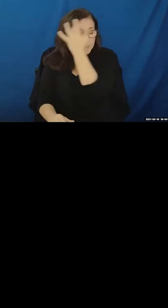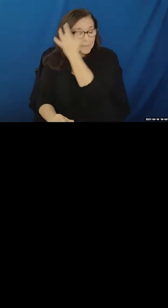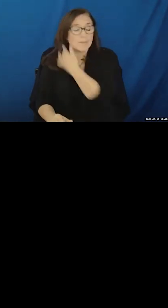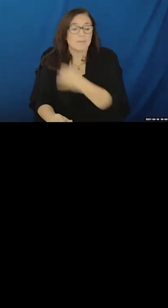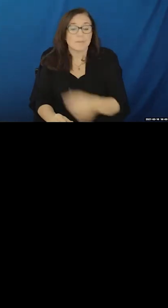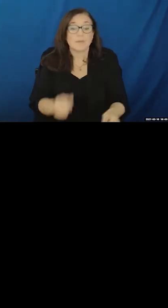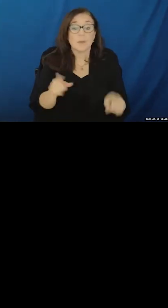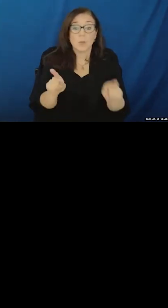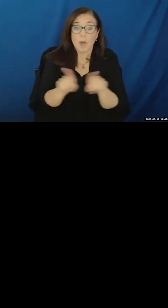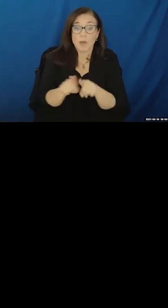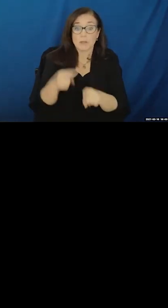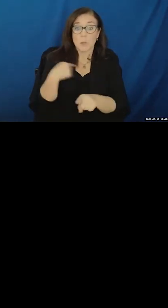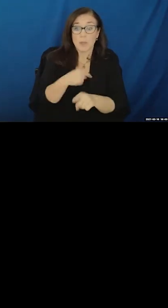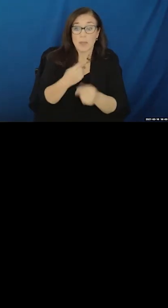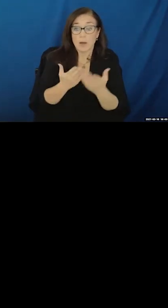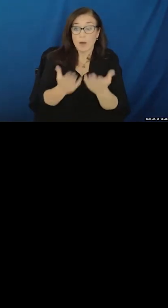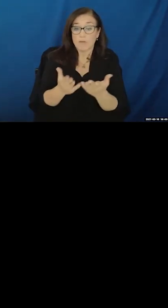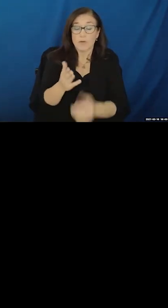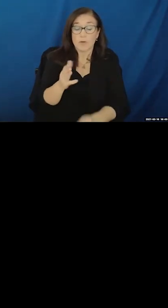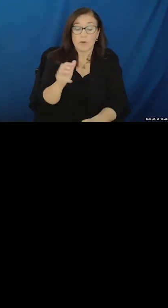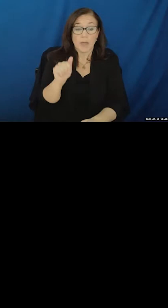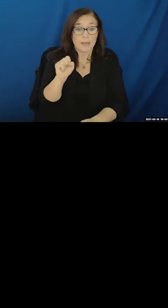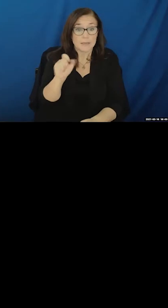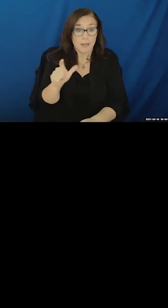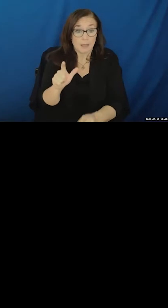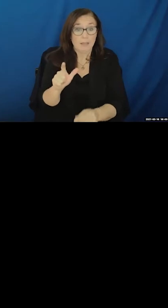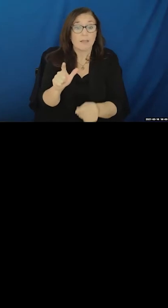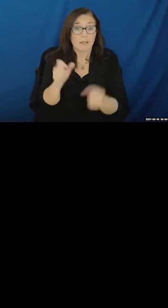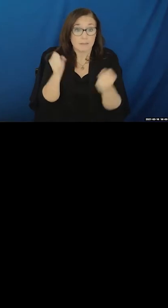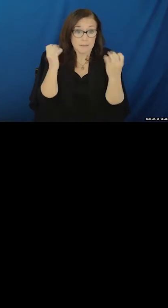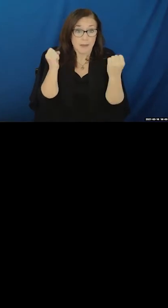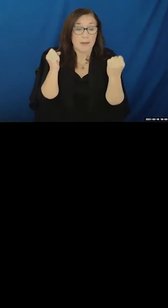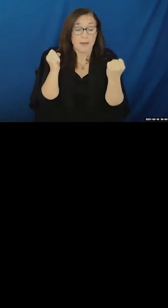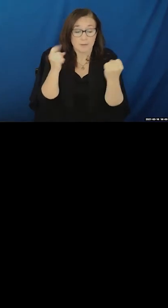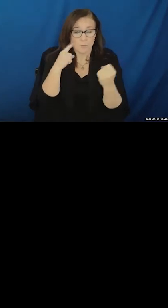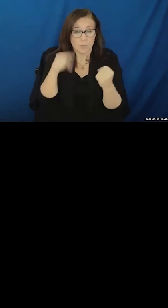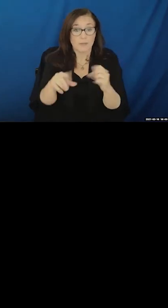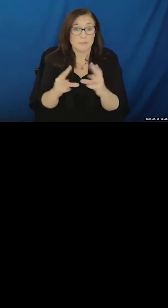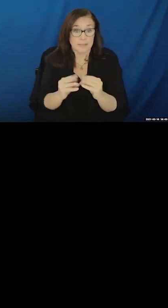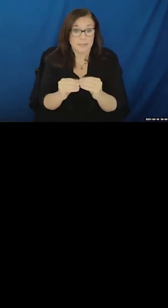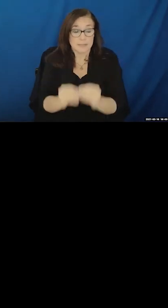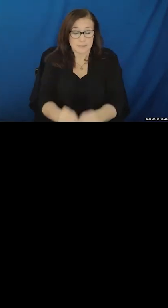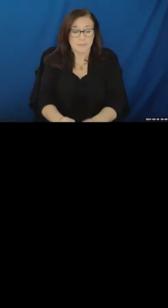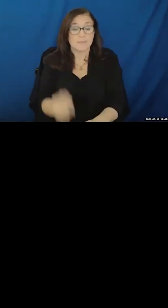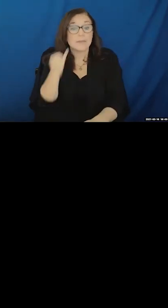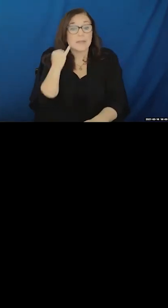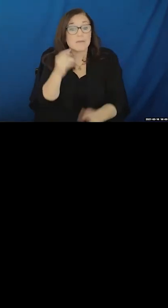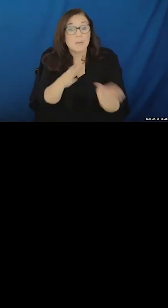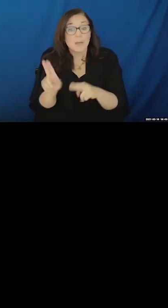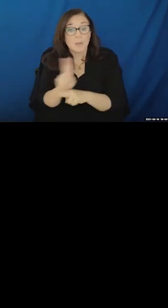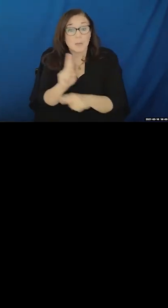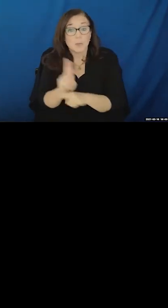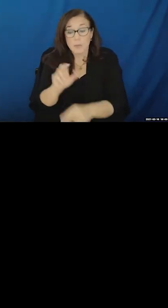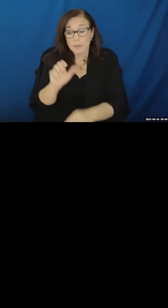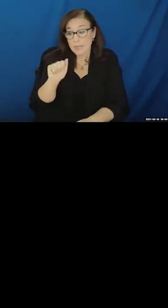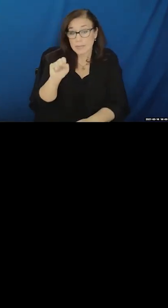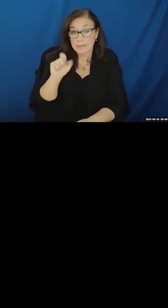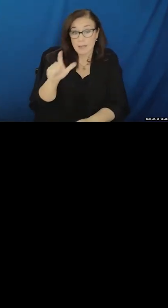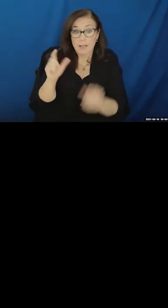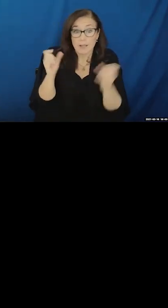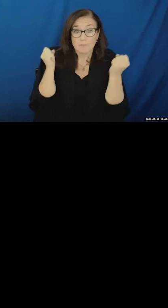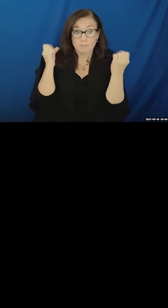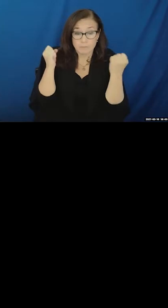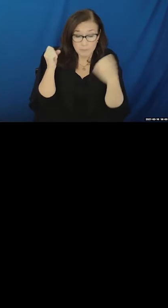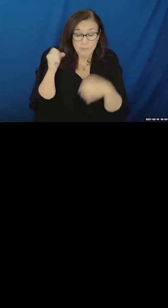offering American Sign Language, ASL, for this meeting. If you will be using ASL interpretation, please use the